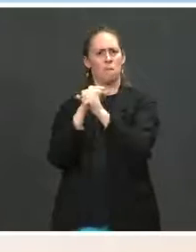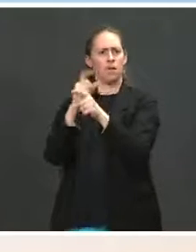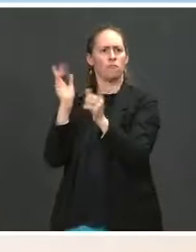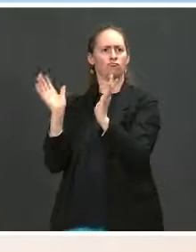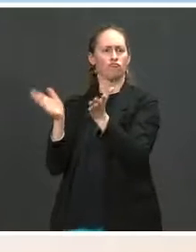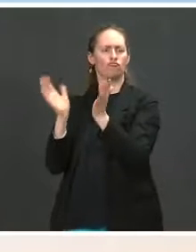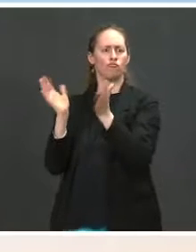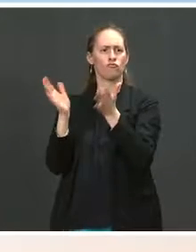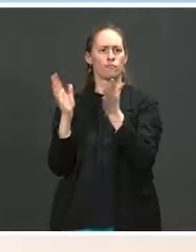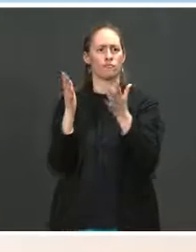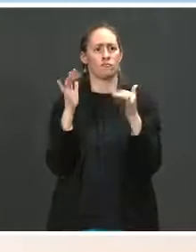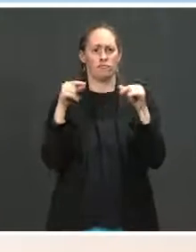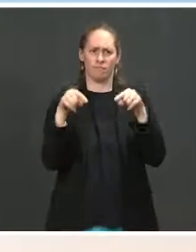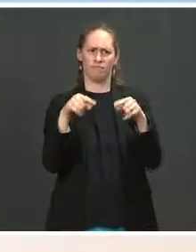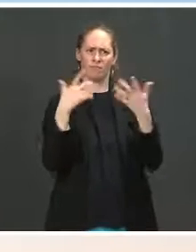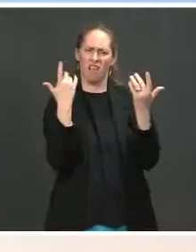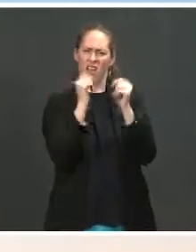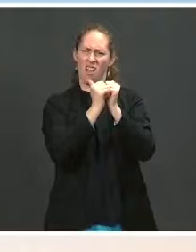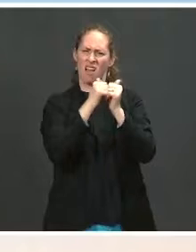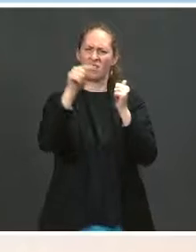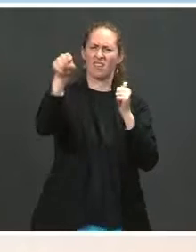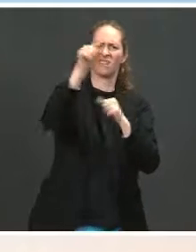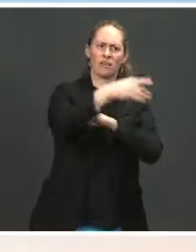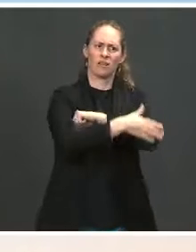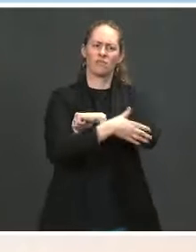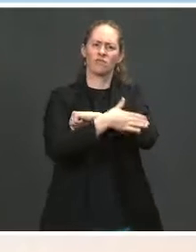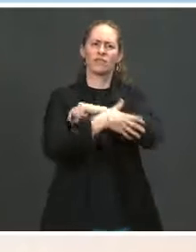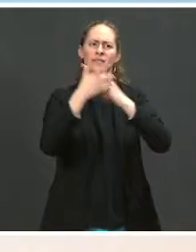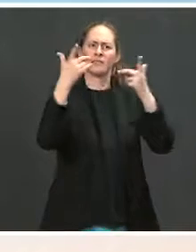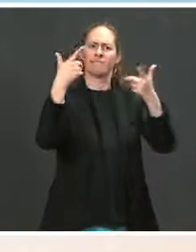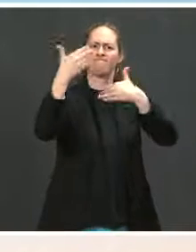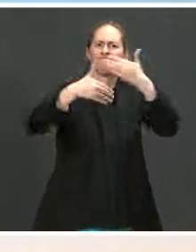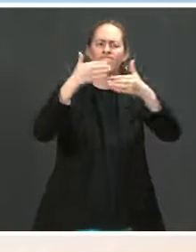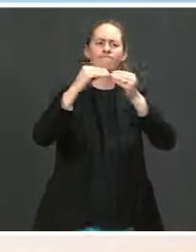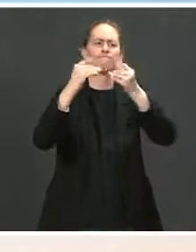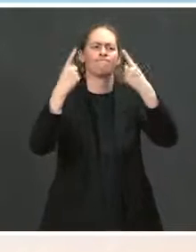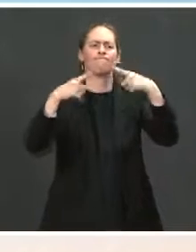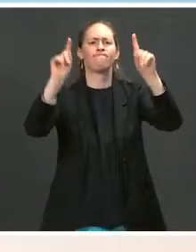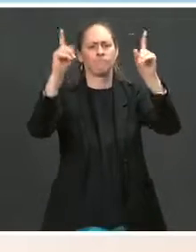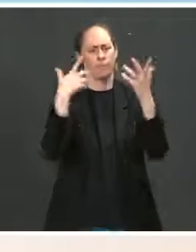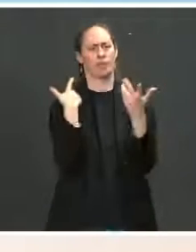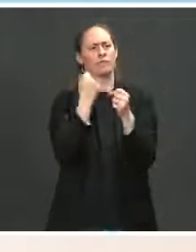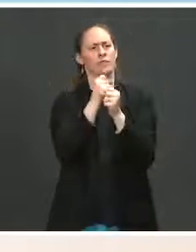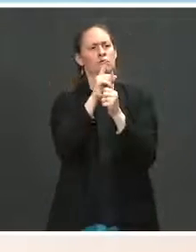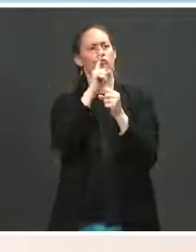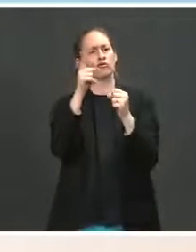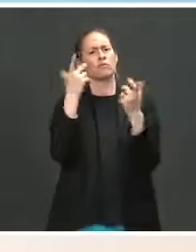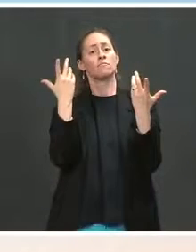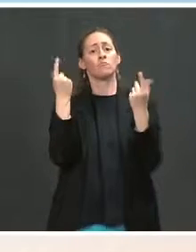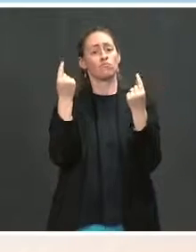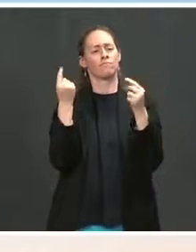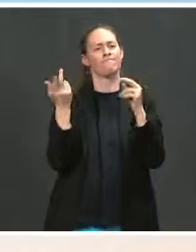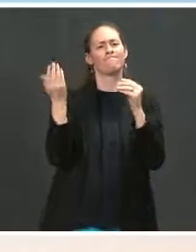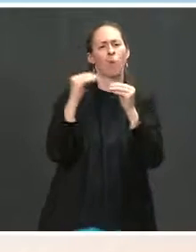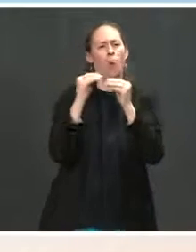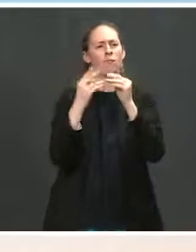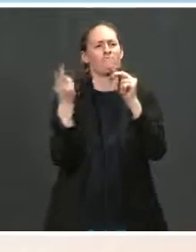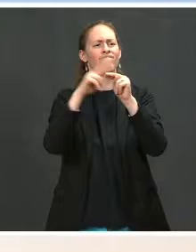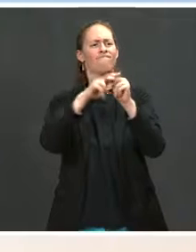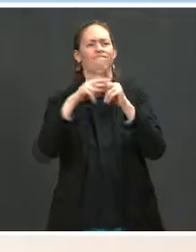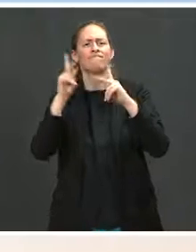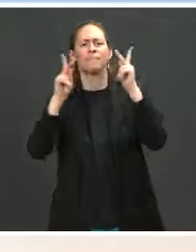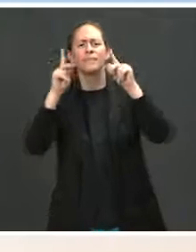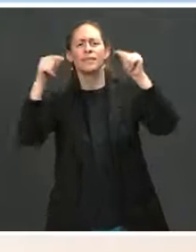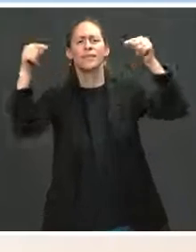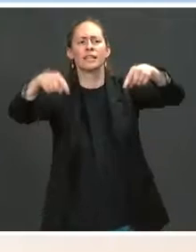steps these countries were taking through discussions with us to increase staffing and personnel and monitoring at the borders to reduce